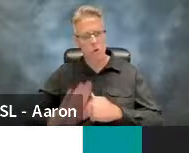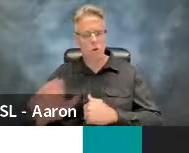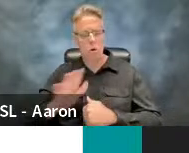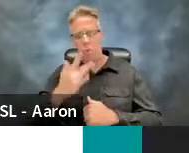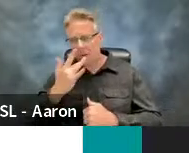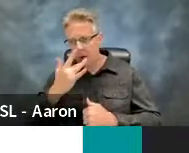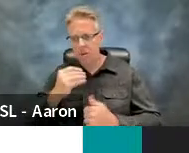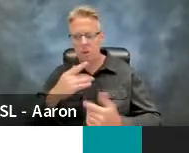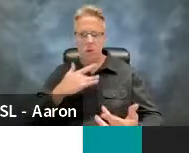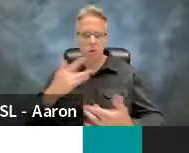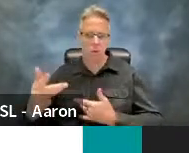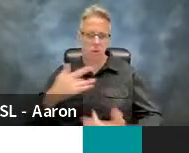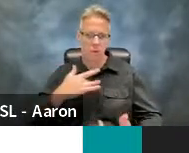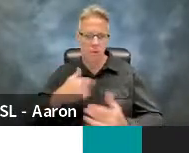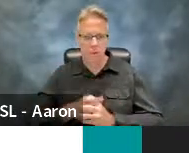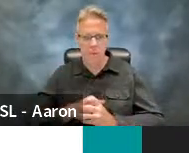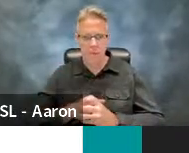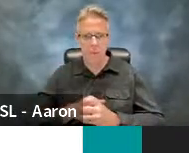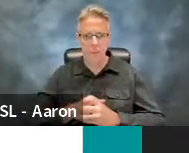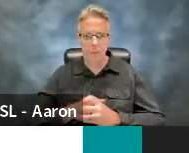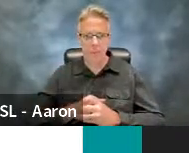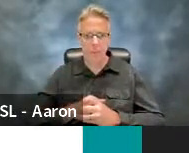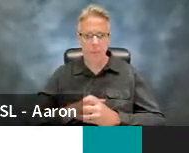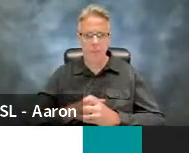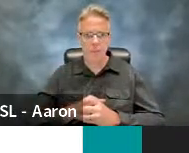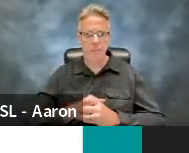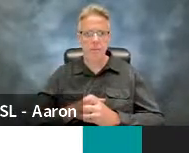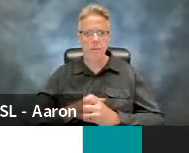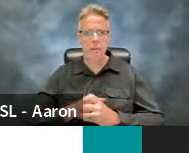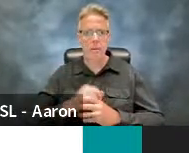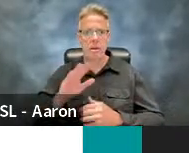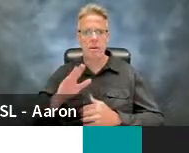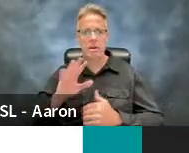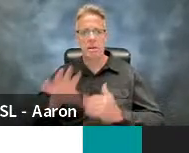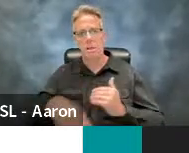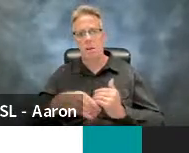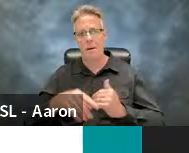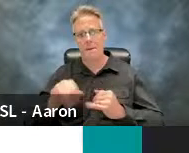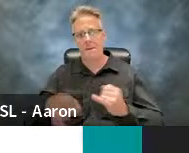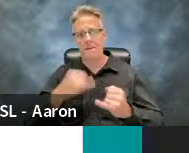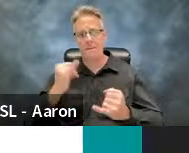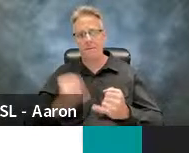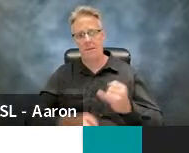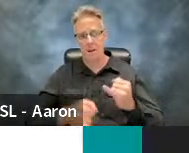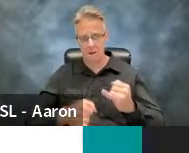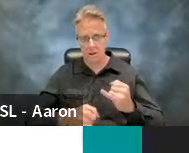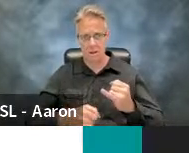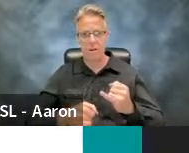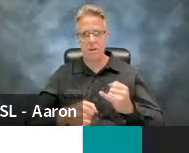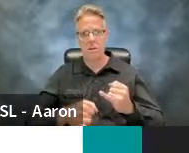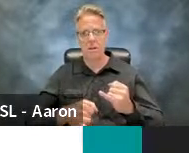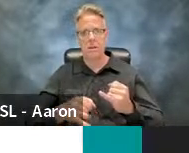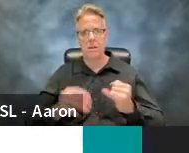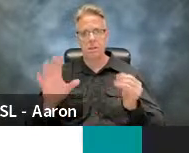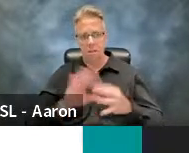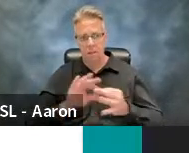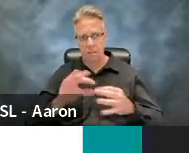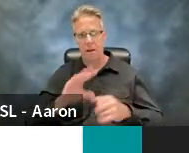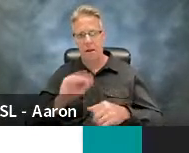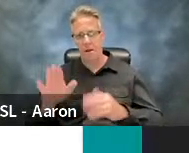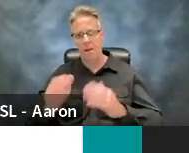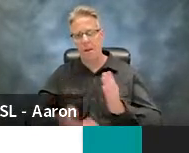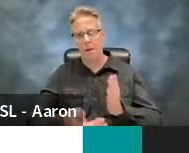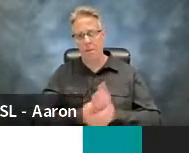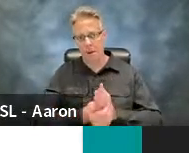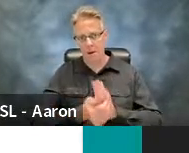concerns. And the supplemental final environmental impact statement and the amended ROD